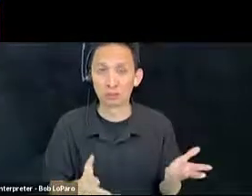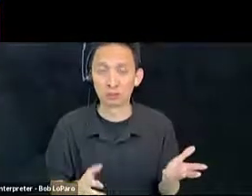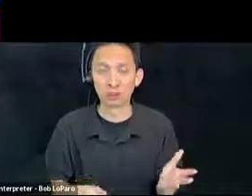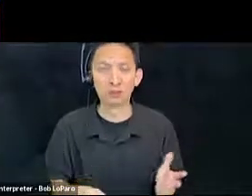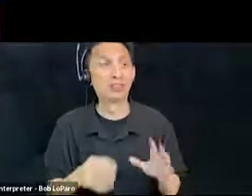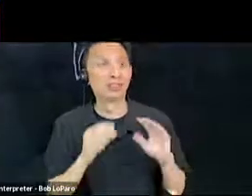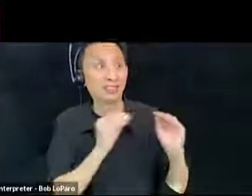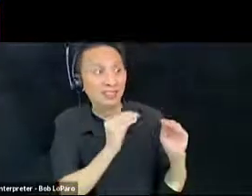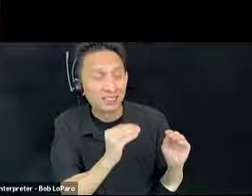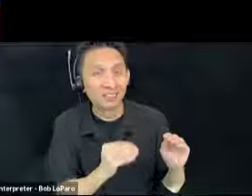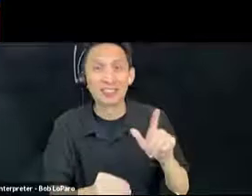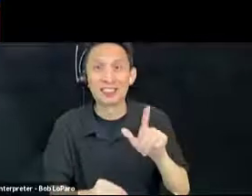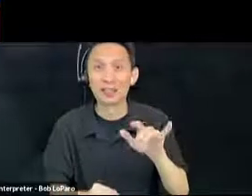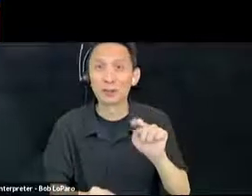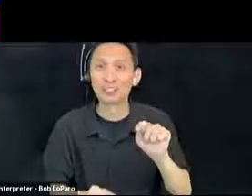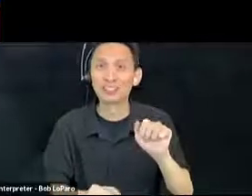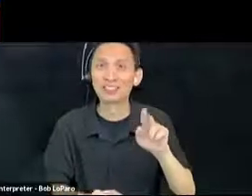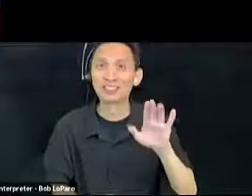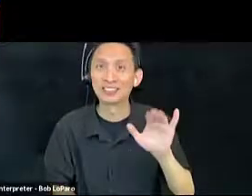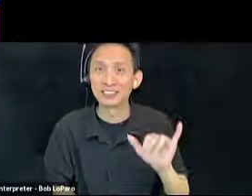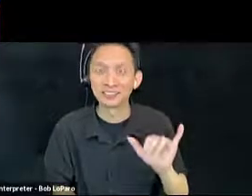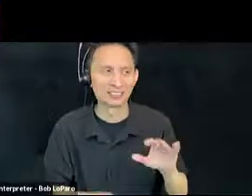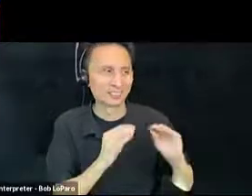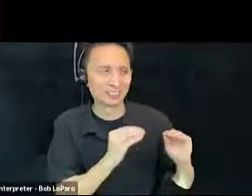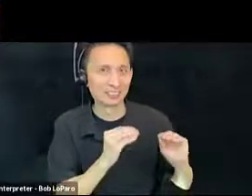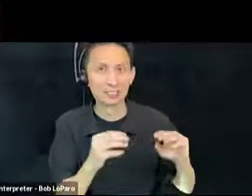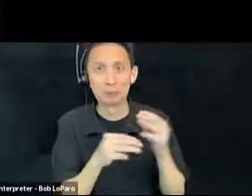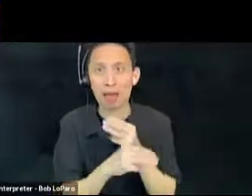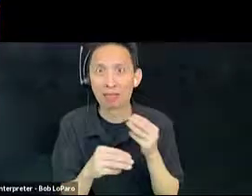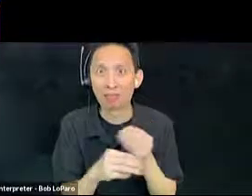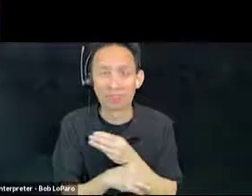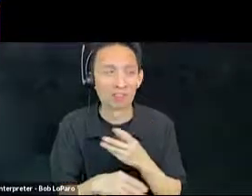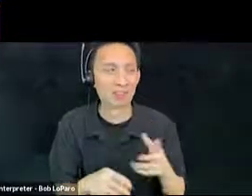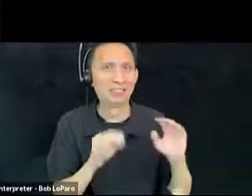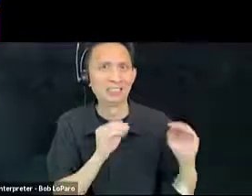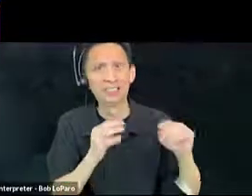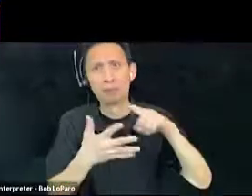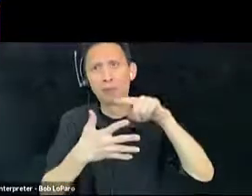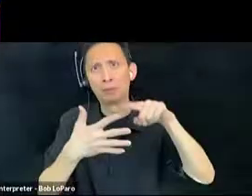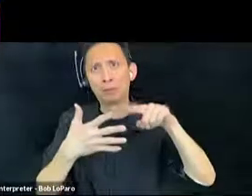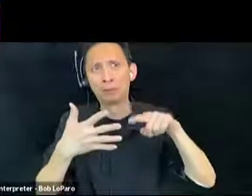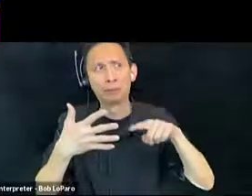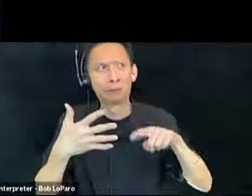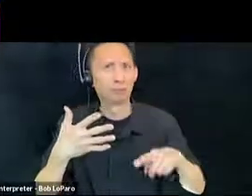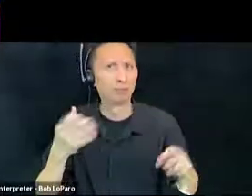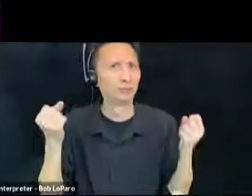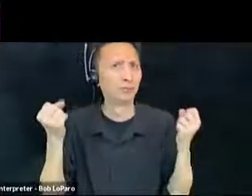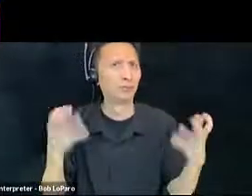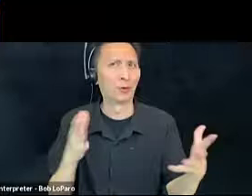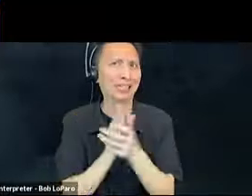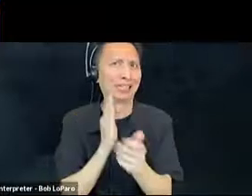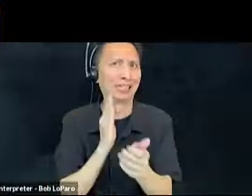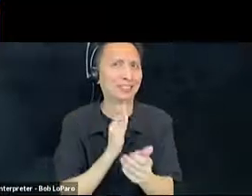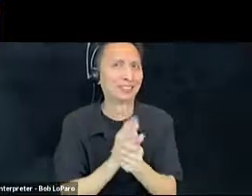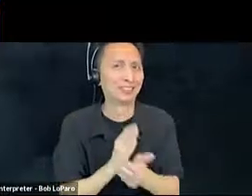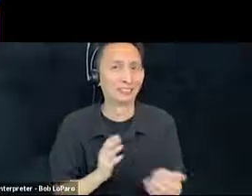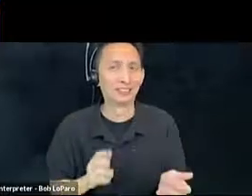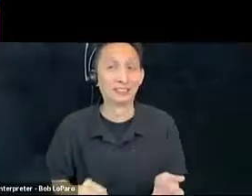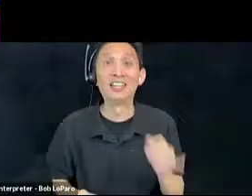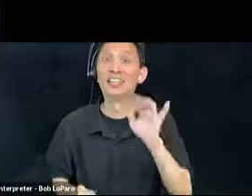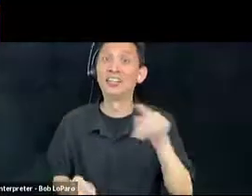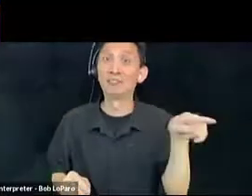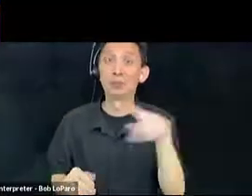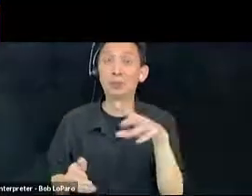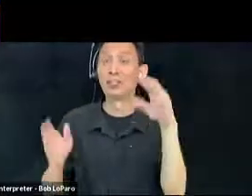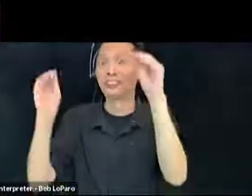concepts. And this is where I find sometimes the buy in can be very, very hard when you're a teacher that has a lot of students with a lot of